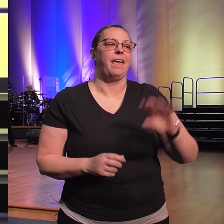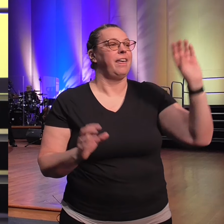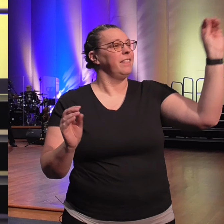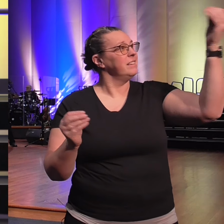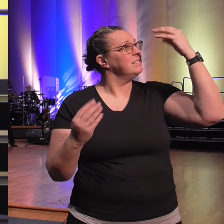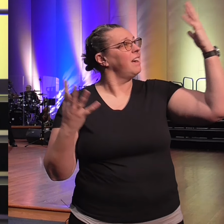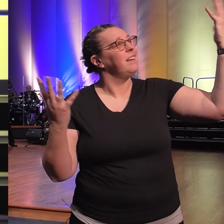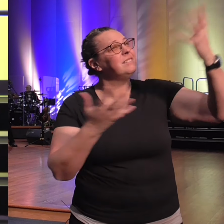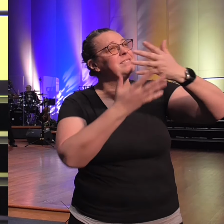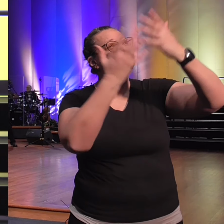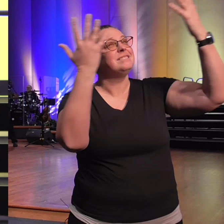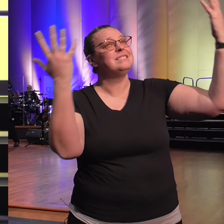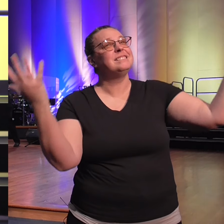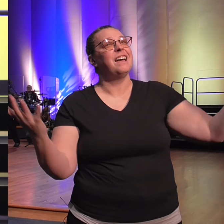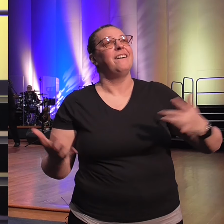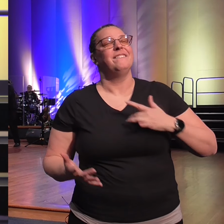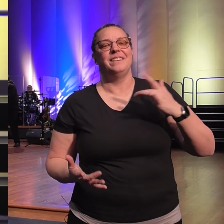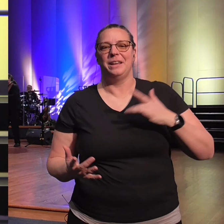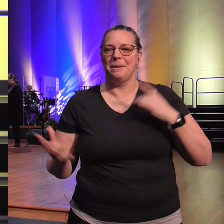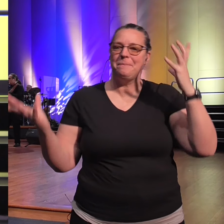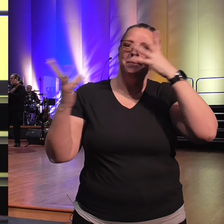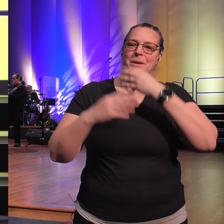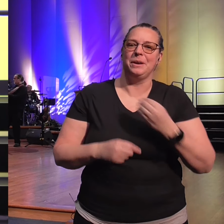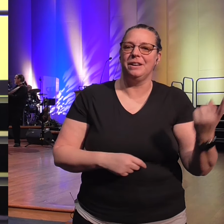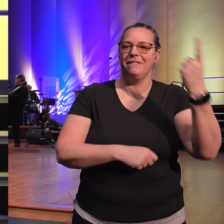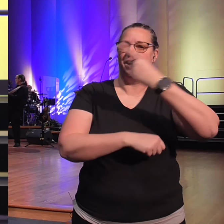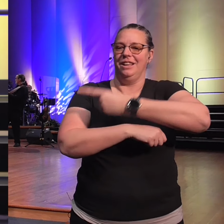Sky falls, you feel it. Beautiful